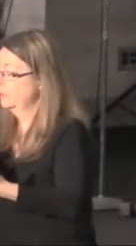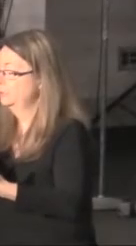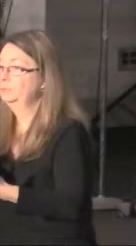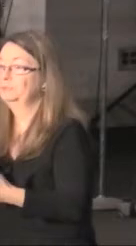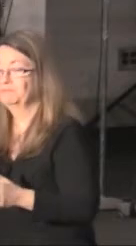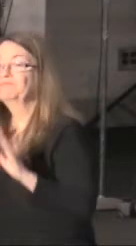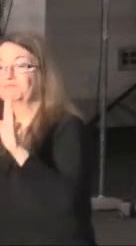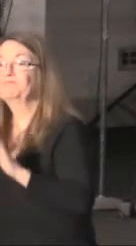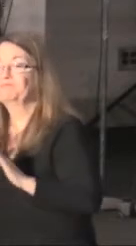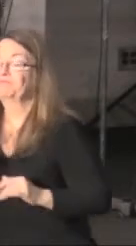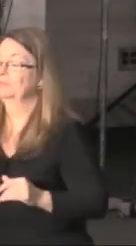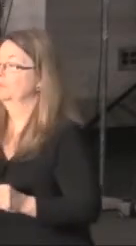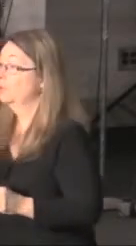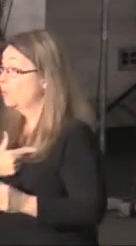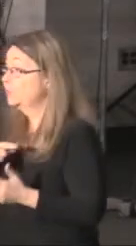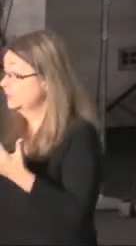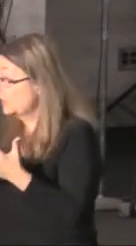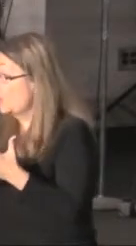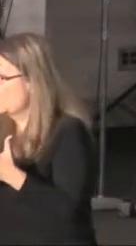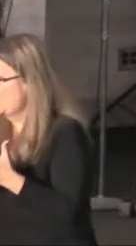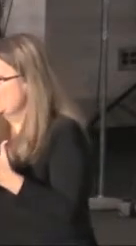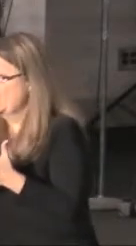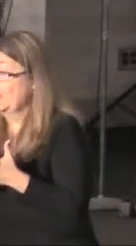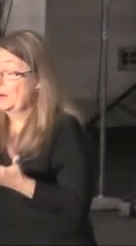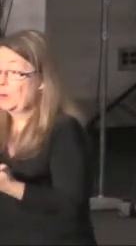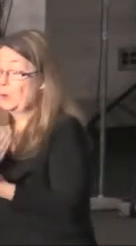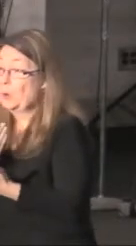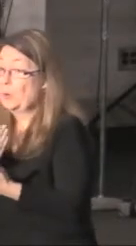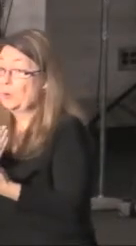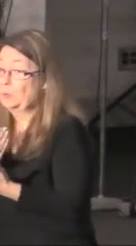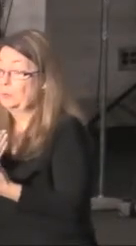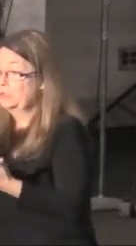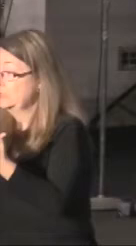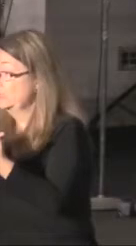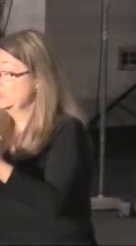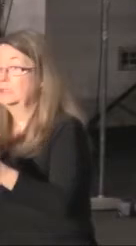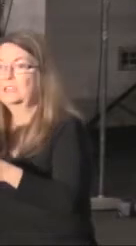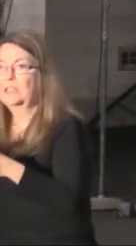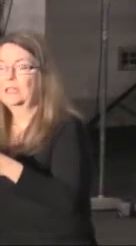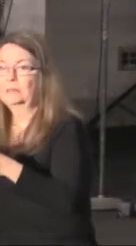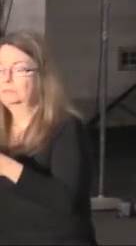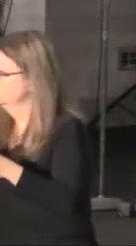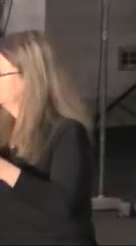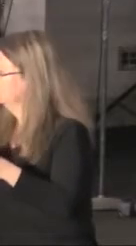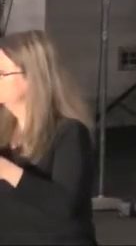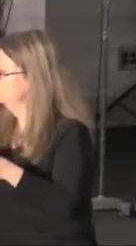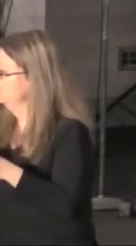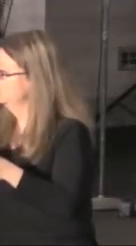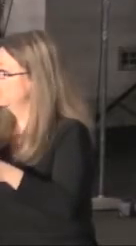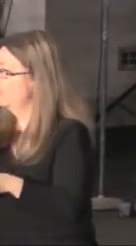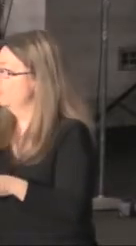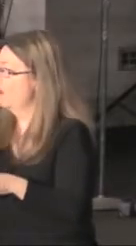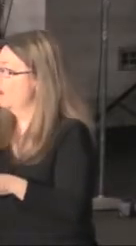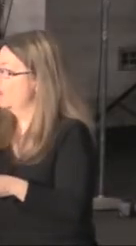And that would be great. We are beginning the new sermon series called The Climb. We started last week and we're going to continue